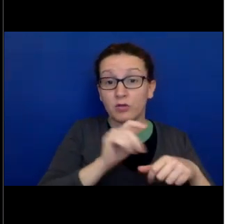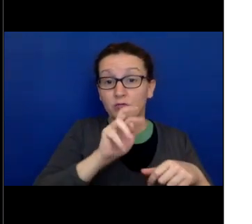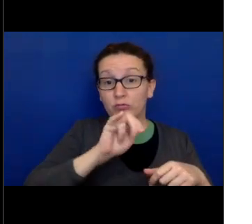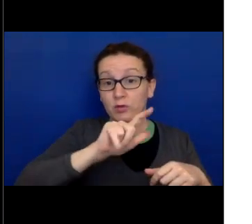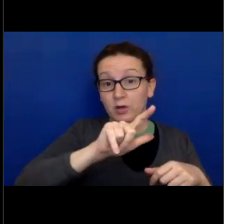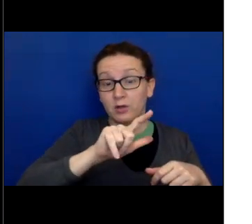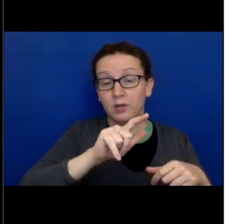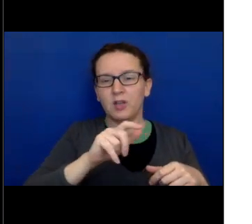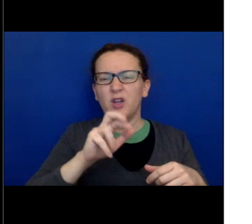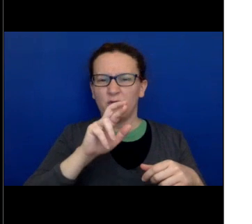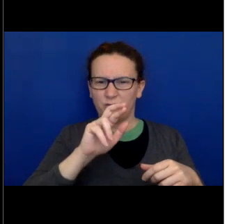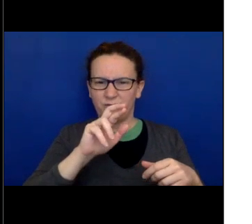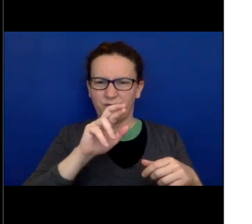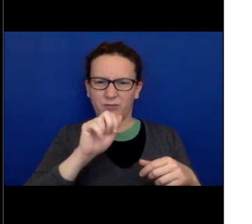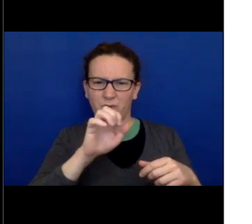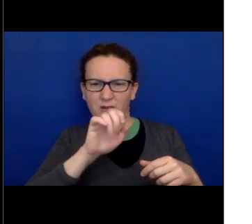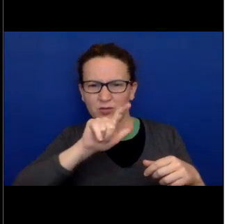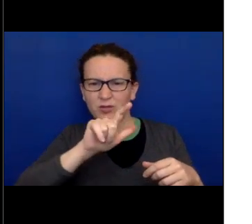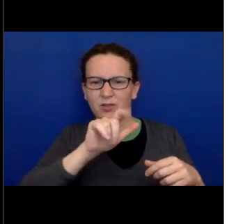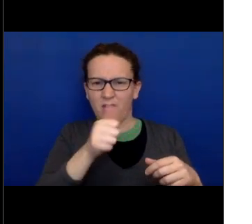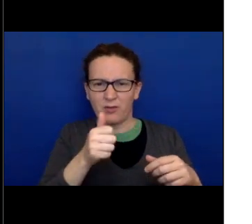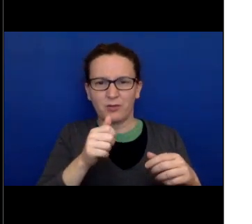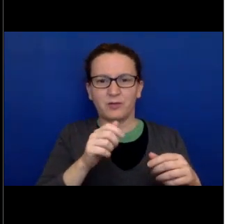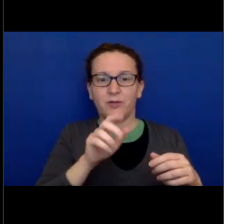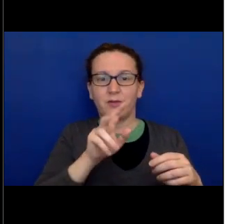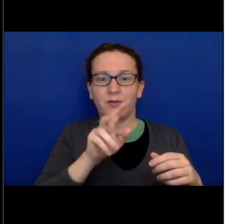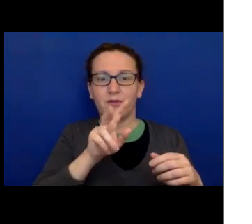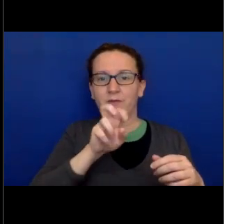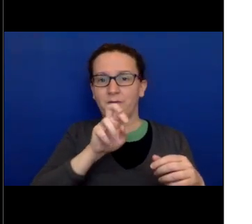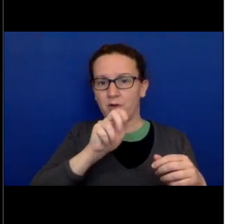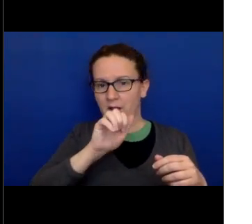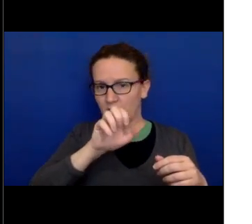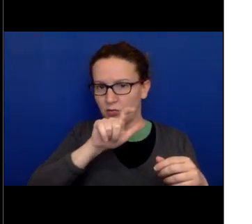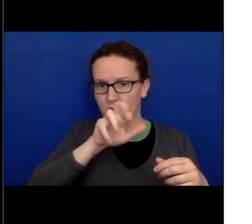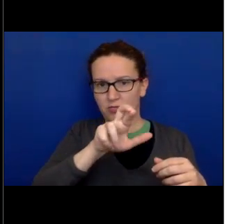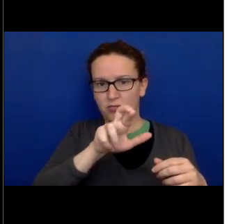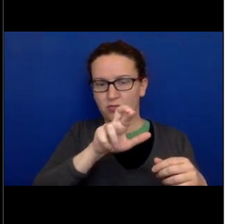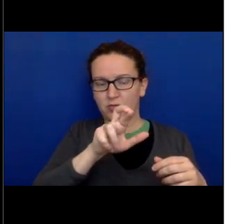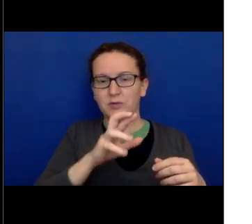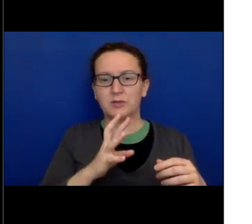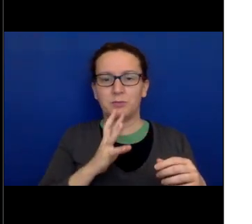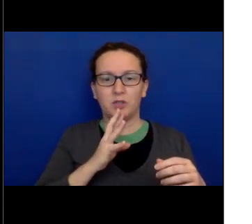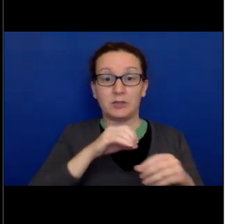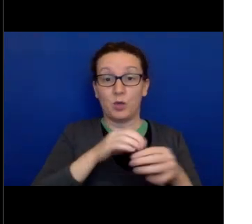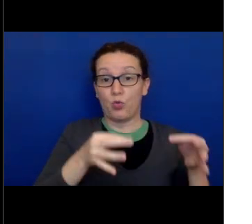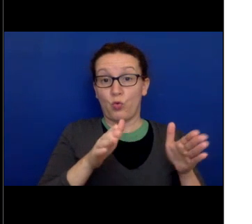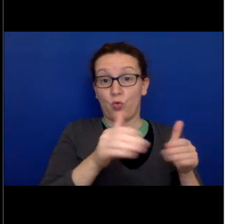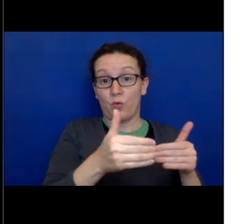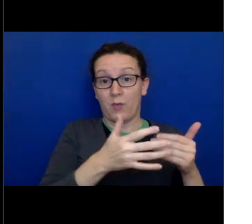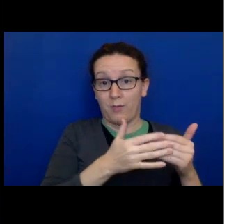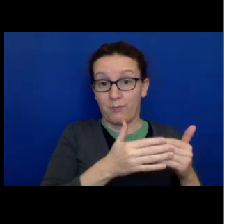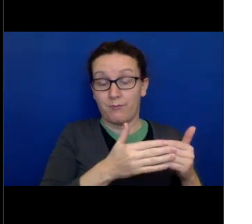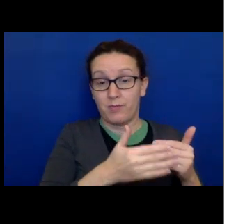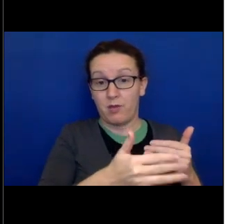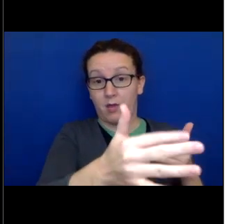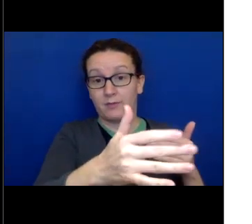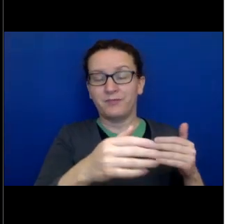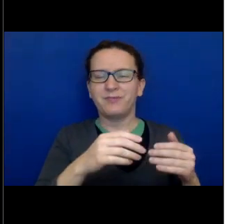Other Vernacular Speakers in the Courtroom and Beyond, which appeared in the December 2016 issue of